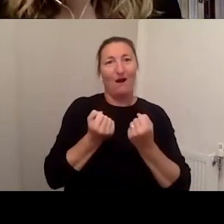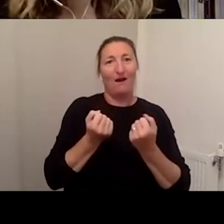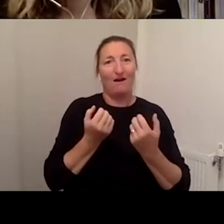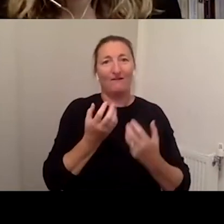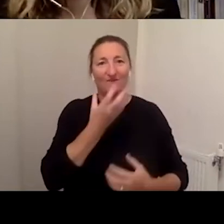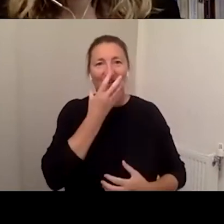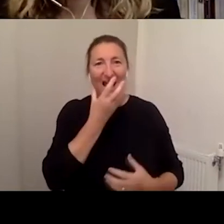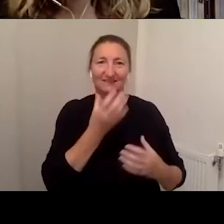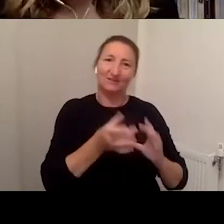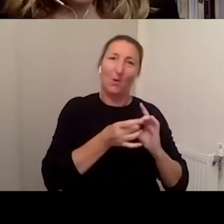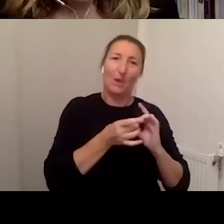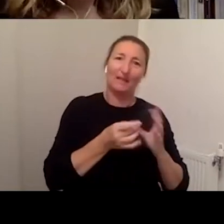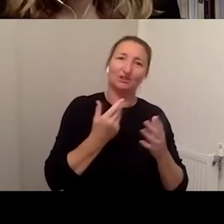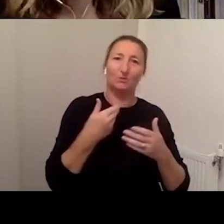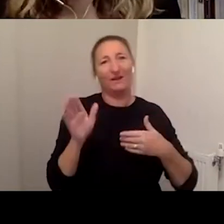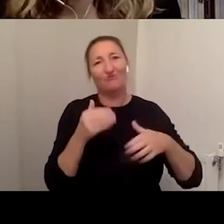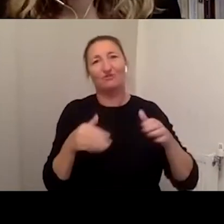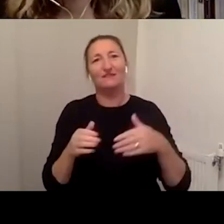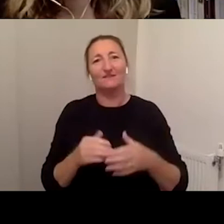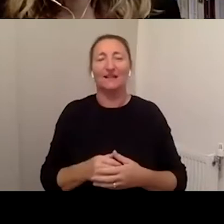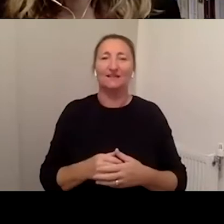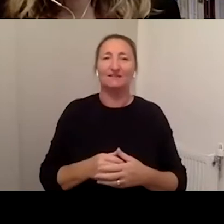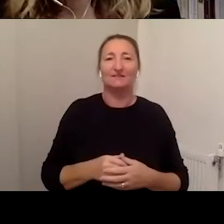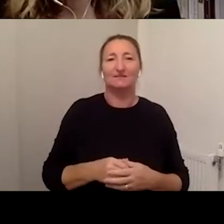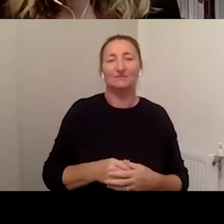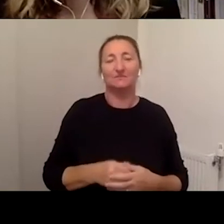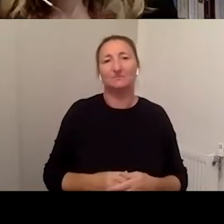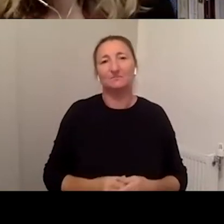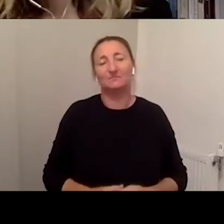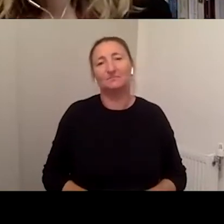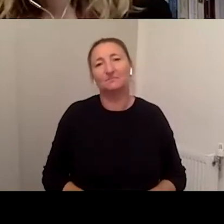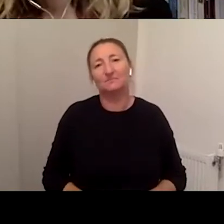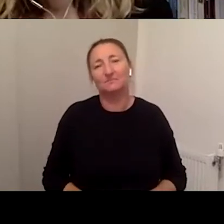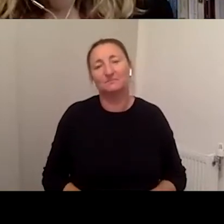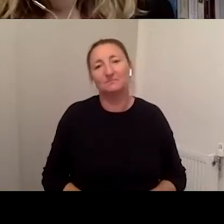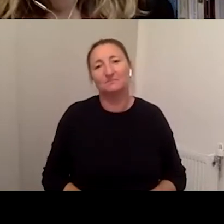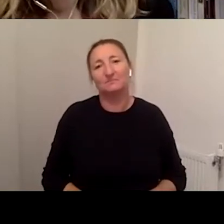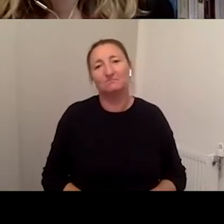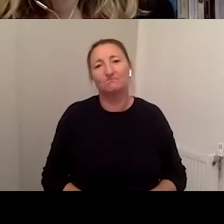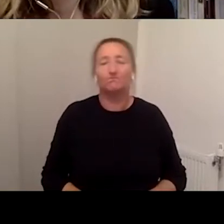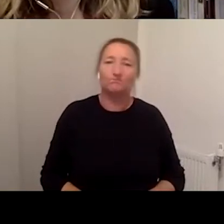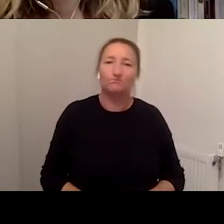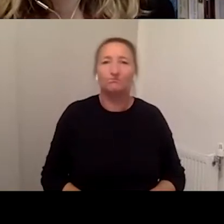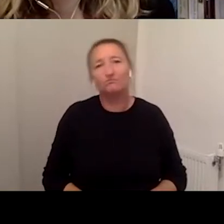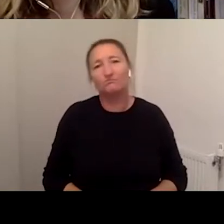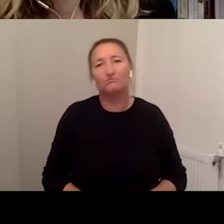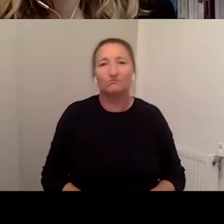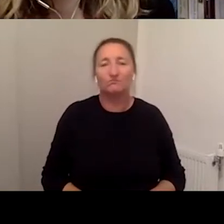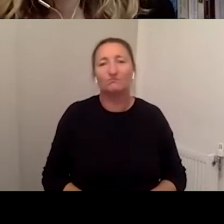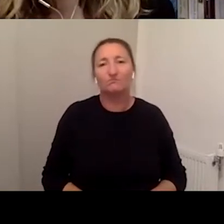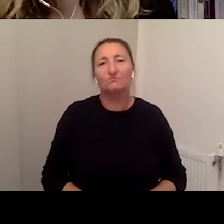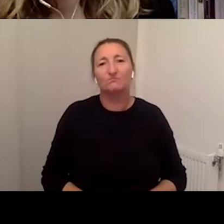coalition or something like that, and countries celebrating that they're leading the way on kicking gas? I mean, if you look